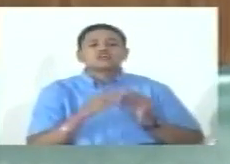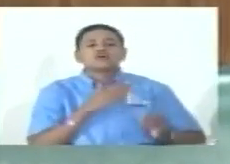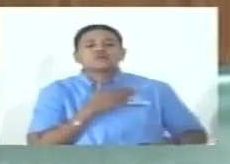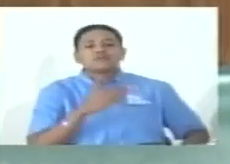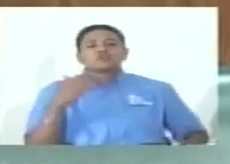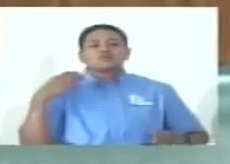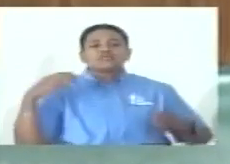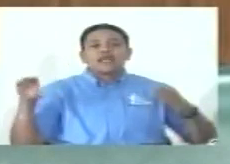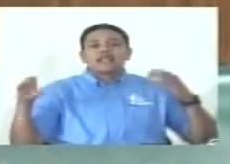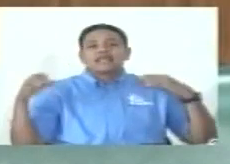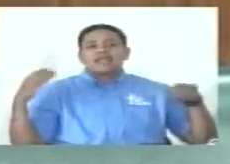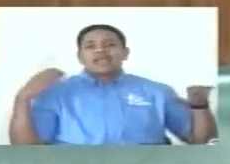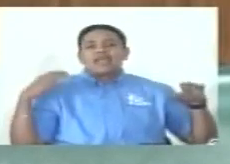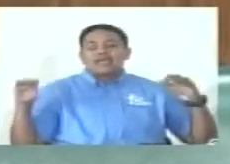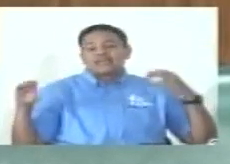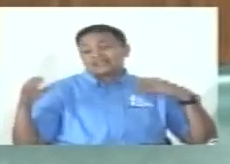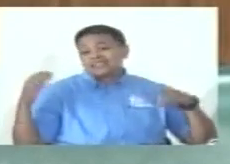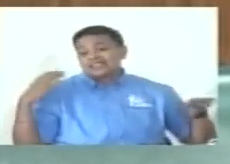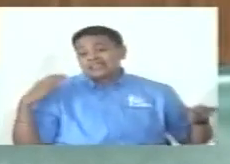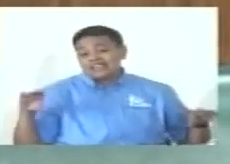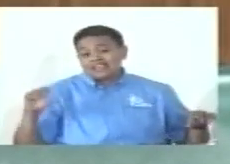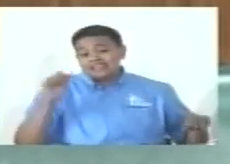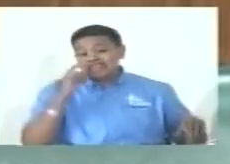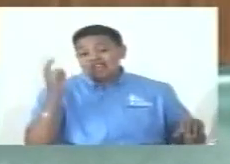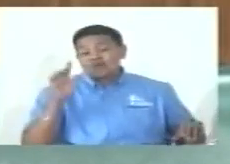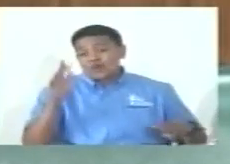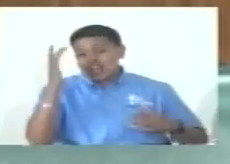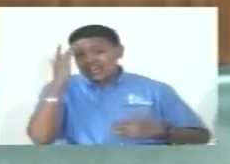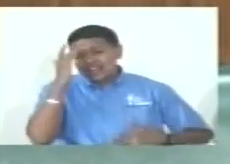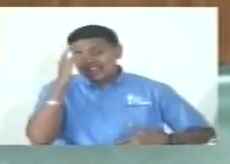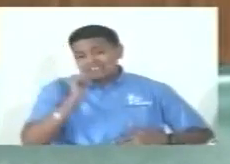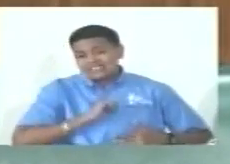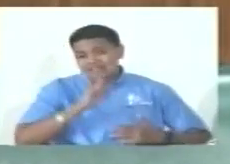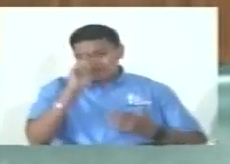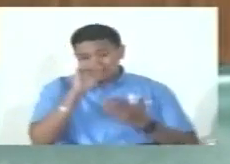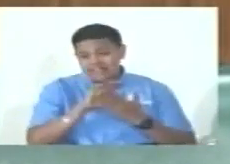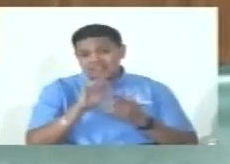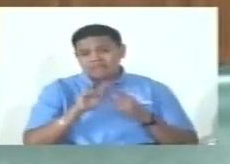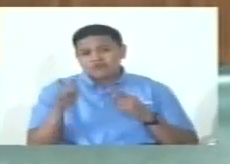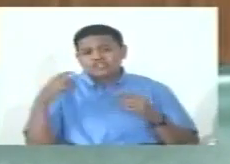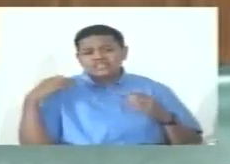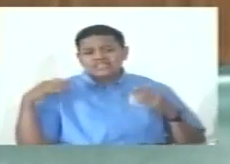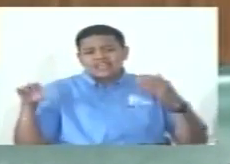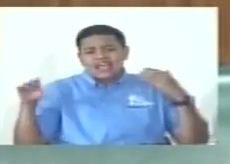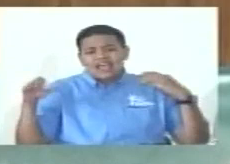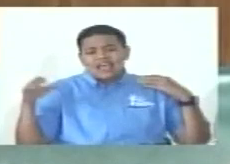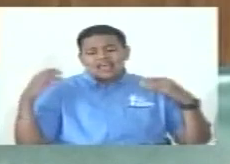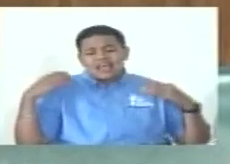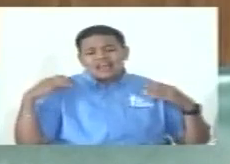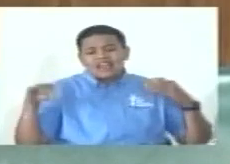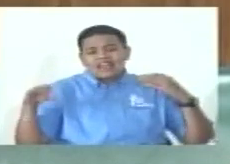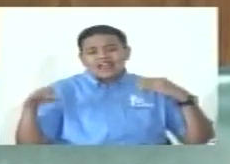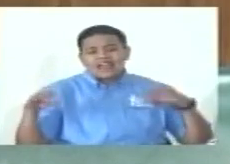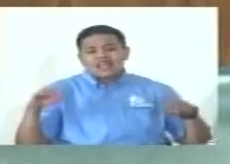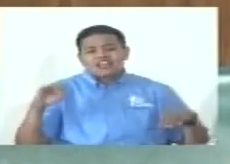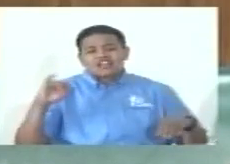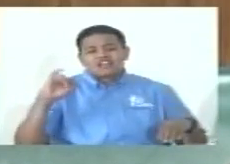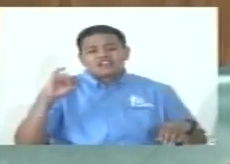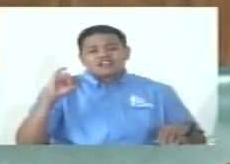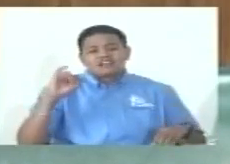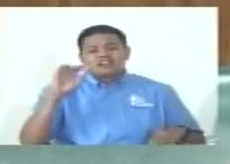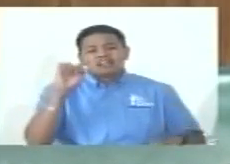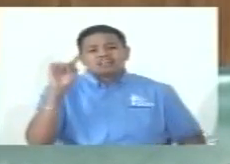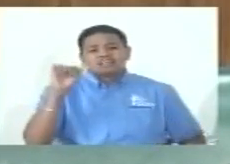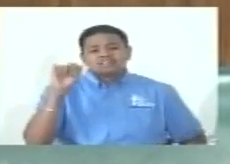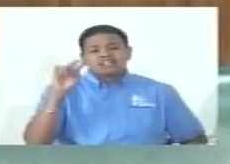delegate. It's not just her illness, I believe, but she delegated to Junior Minister